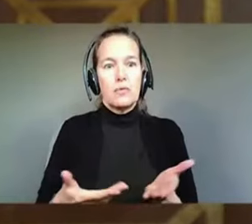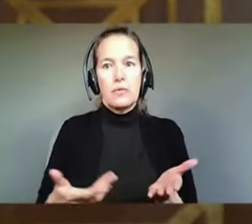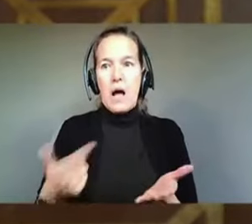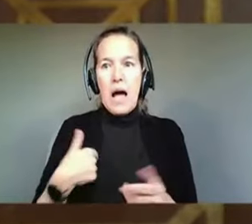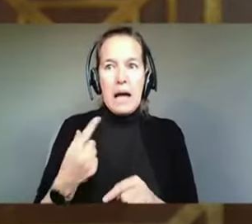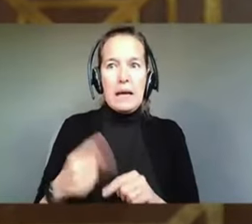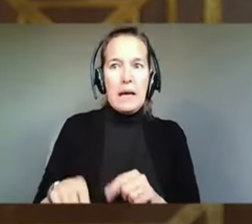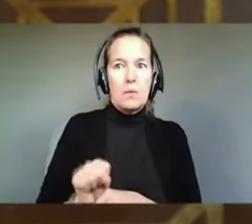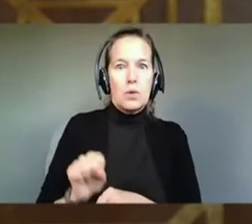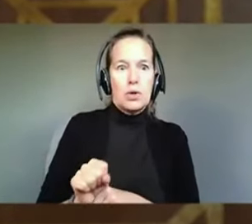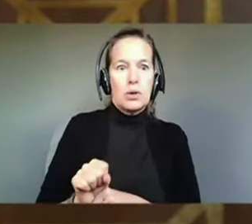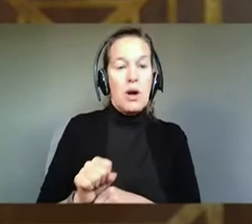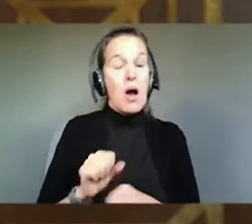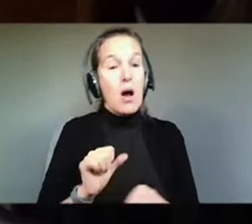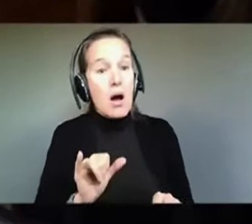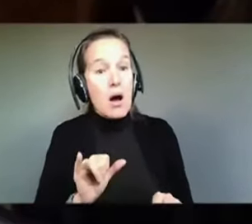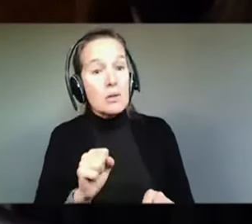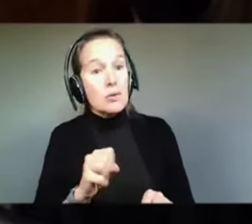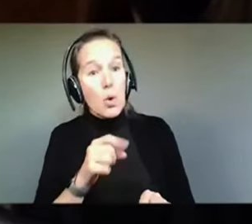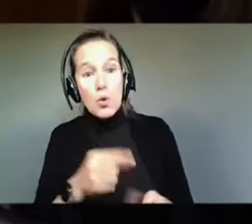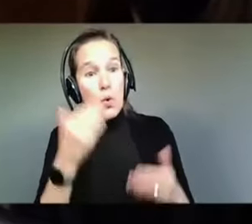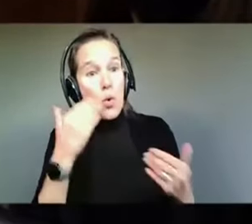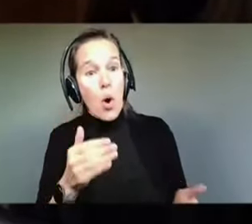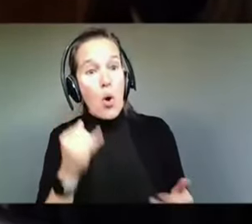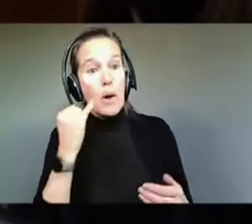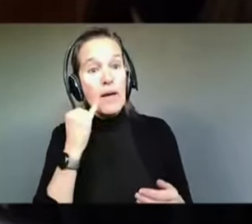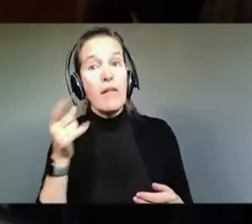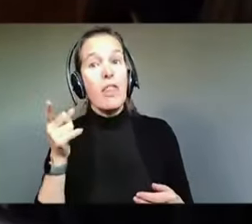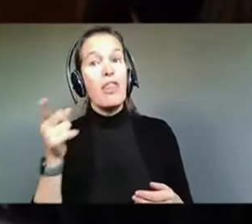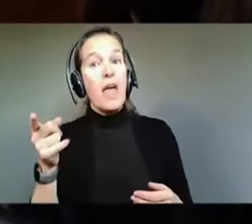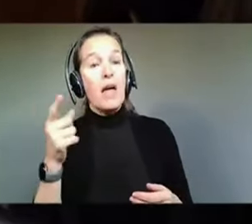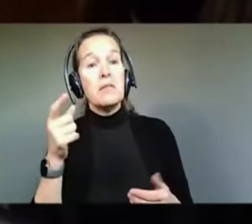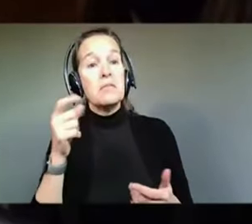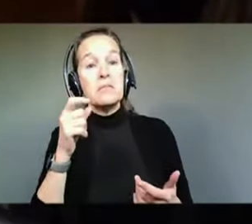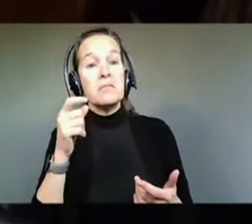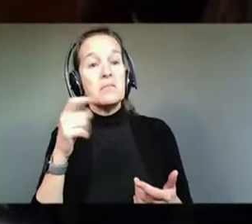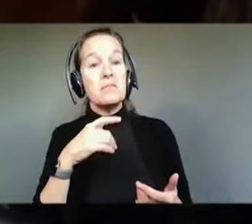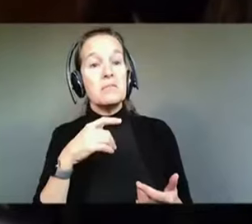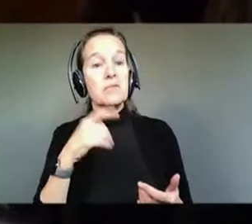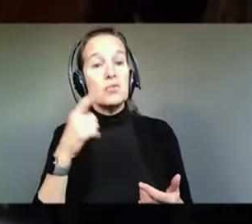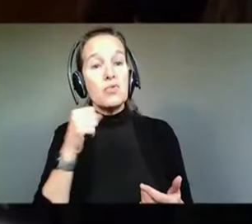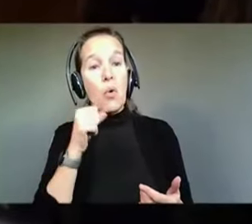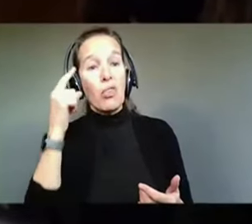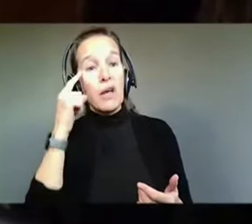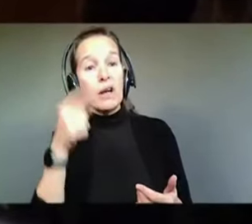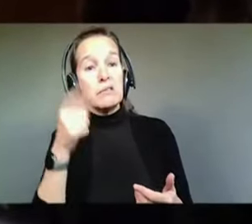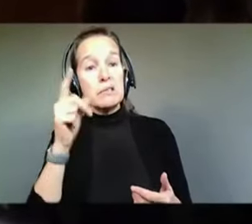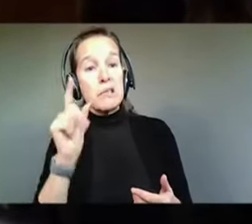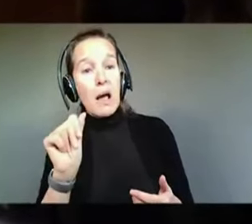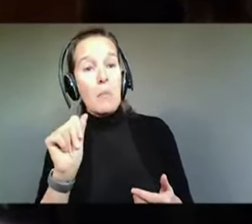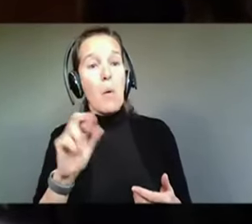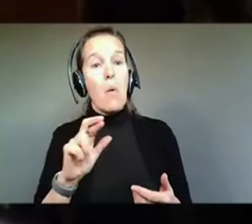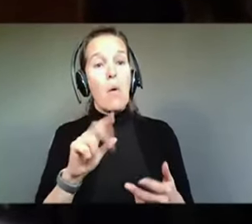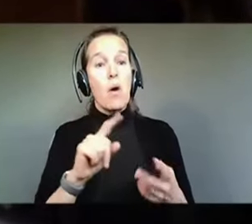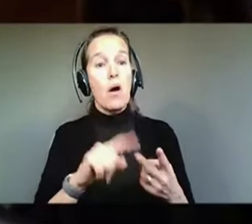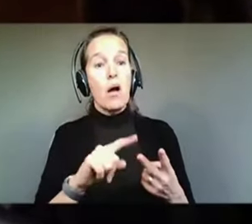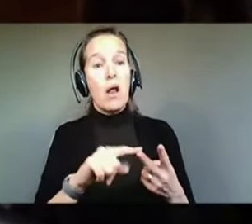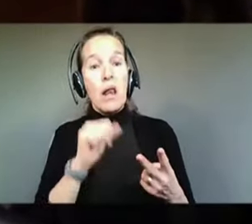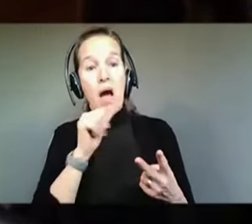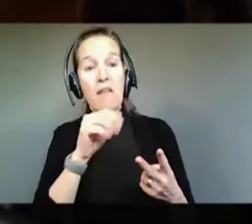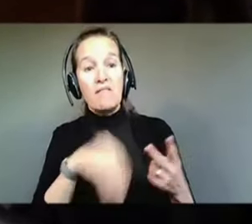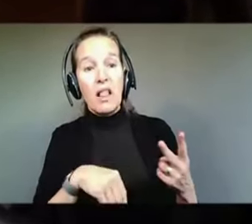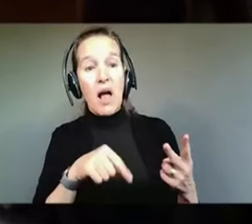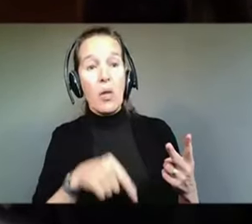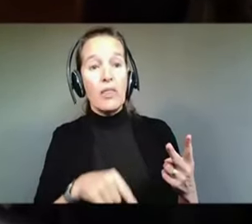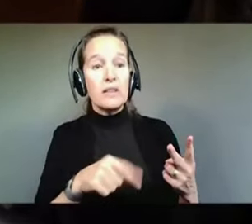work. So you don't know whether it's we don't think you're disabled, or you didn't fill out this piece of information right, or you left something blank, or